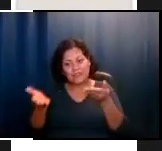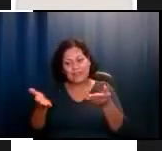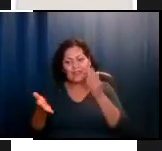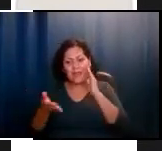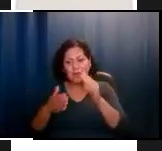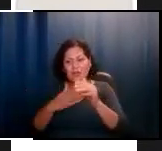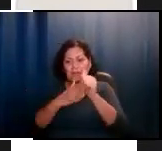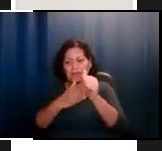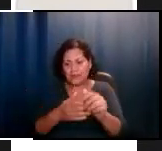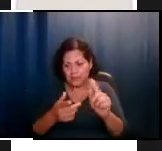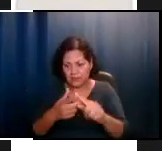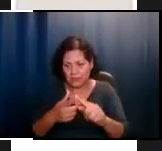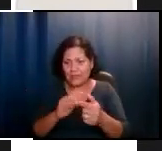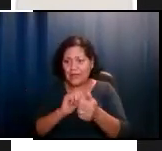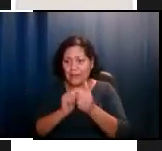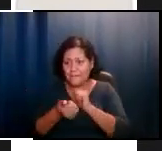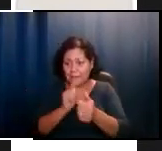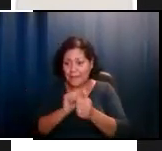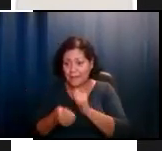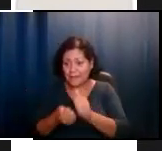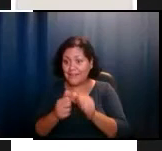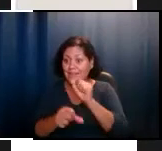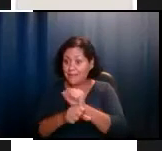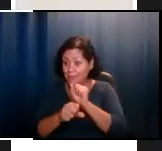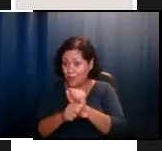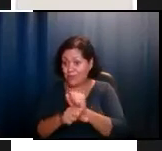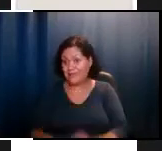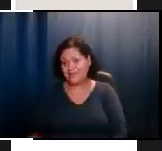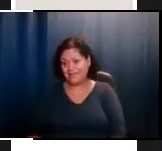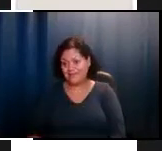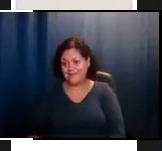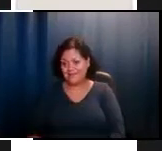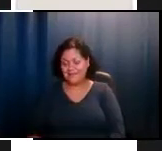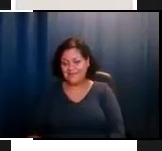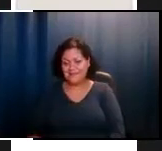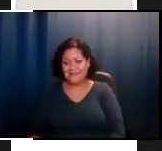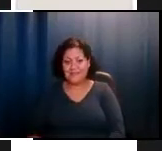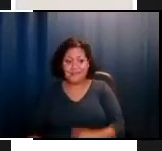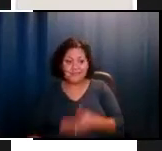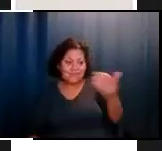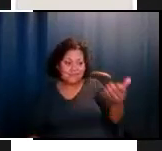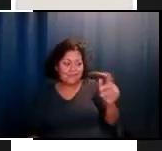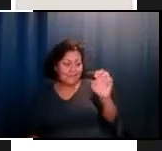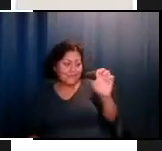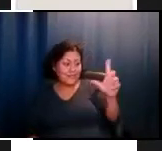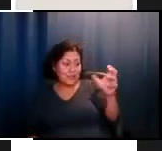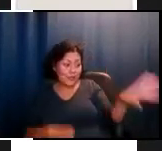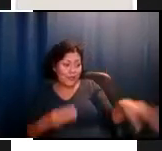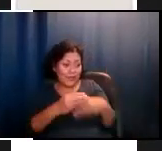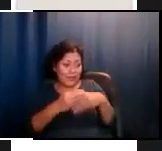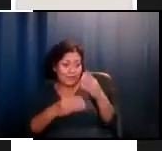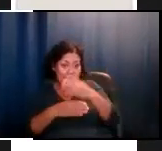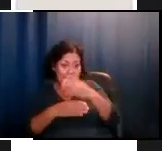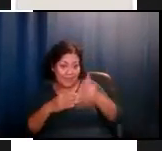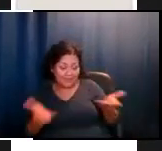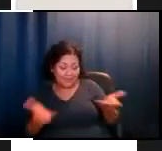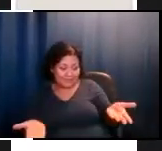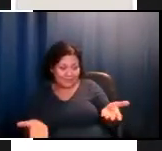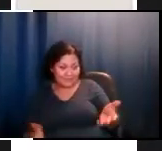lead to competitive employment. So Todd, did you have anything else to wrap up with?